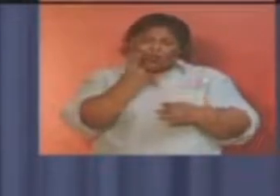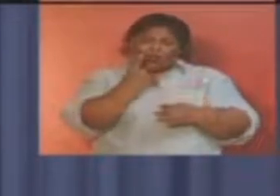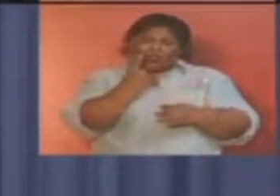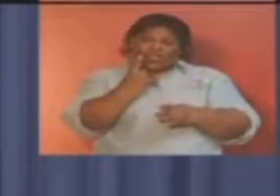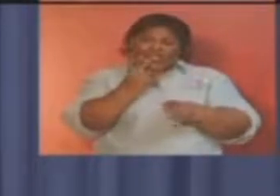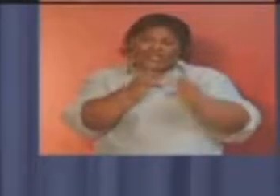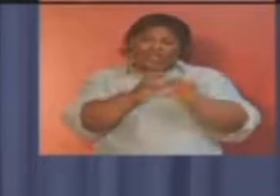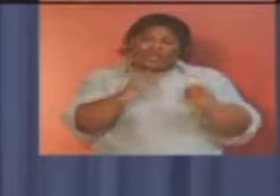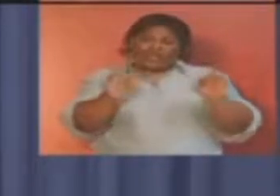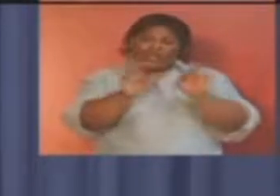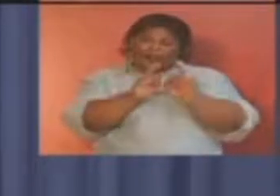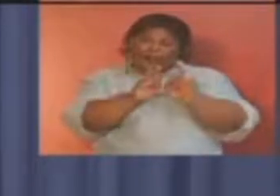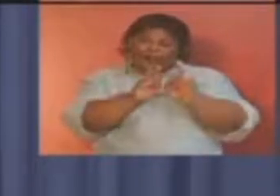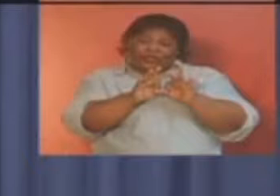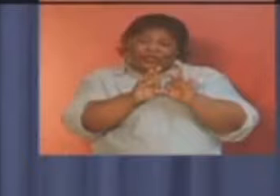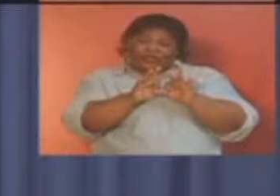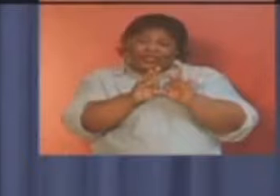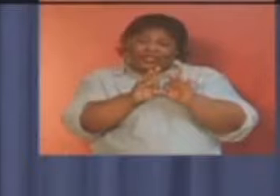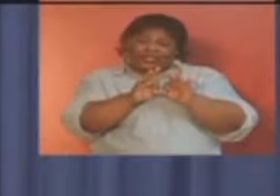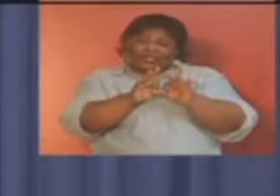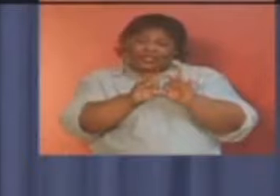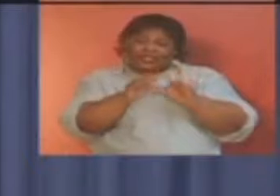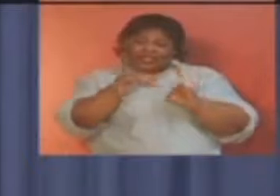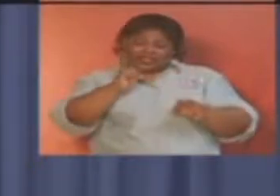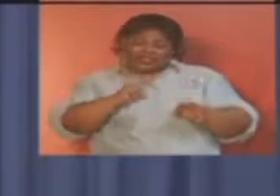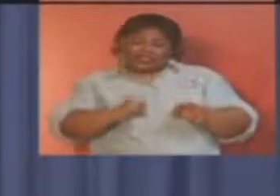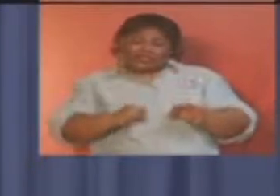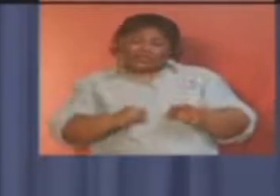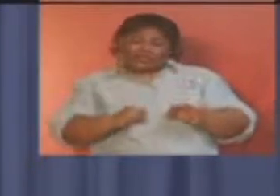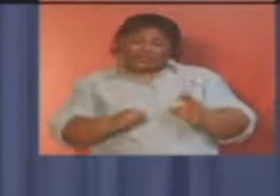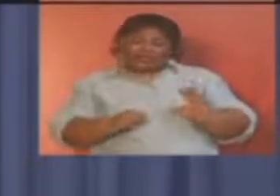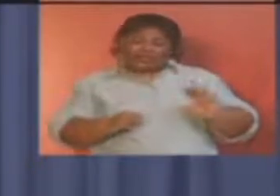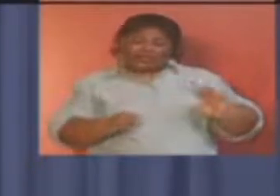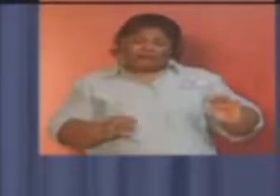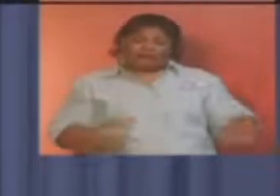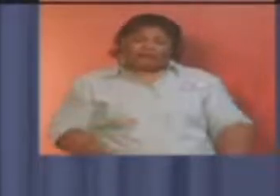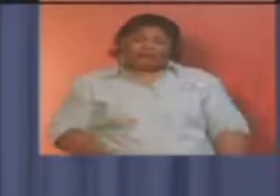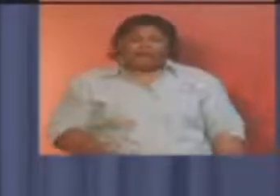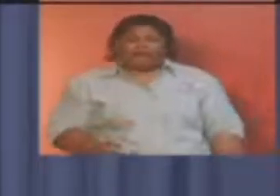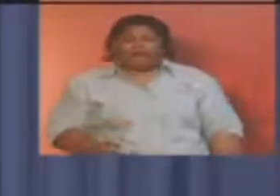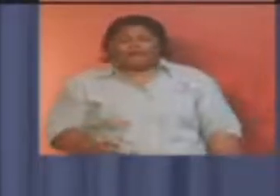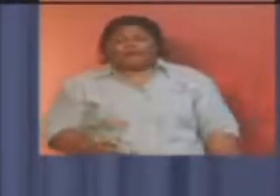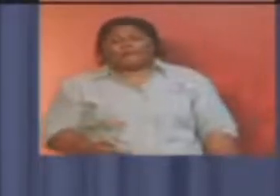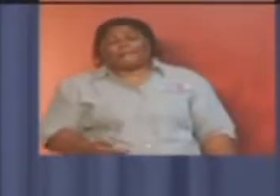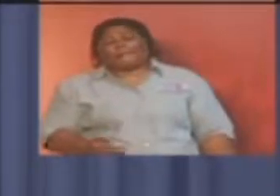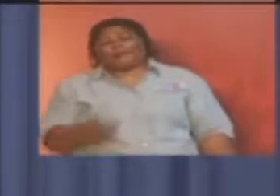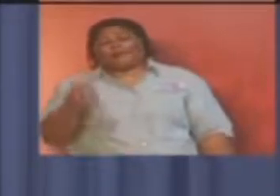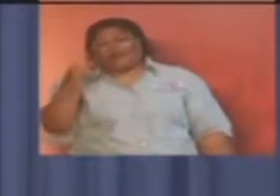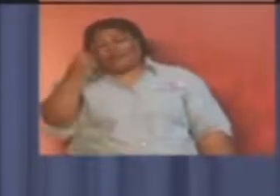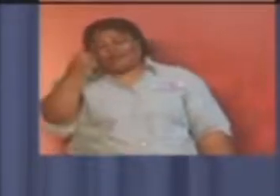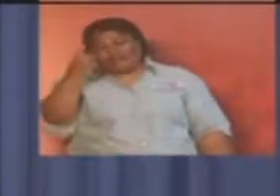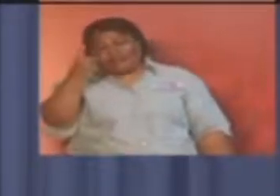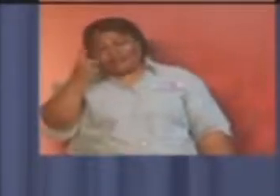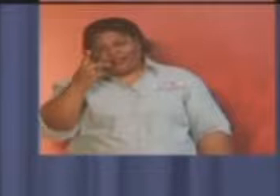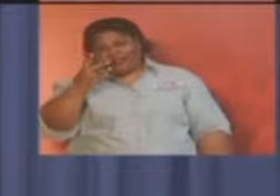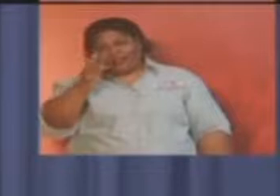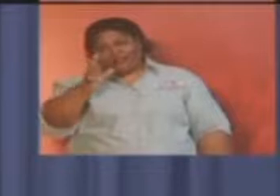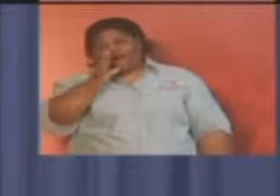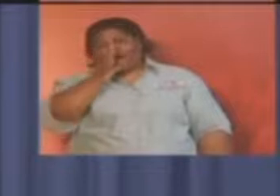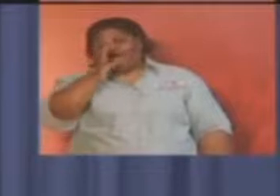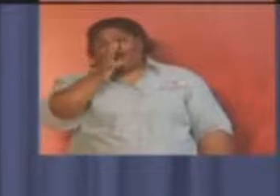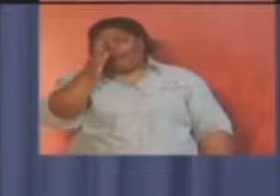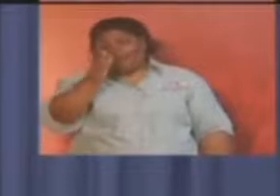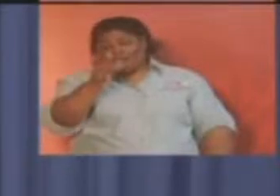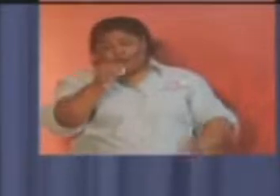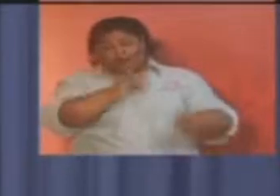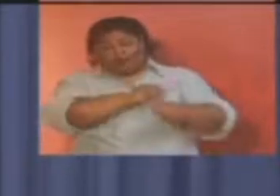electives. So the same grandmother that a young person infected, when that grandmother wants an elective